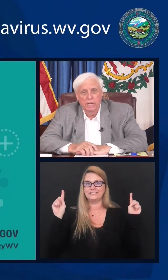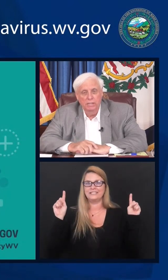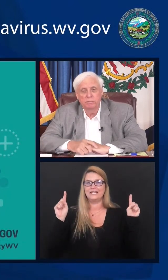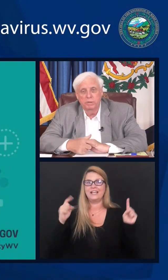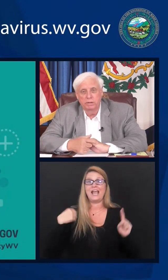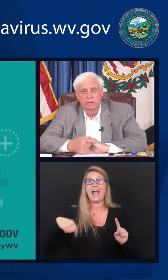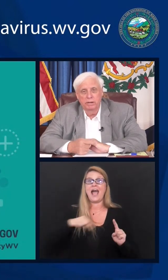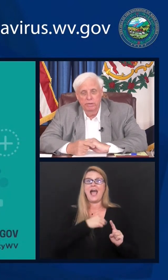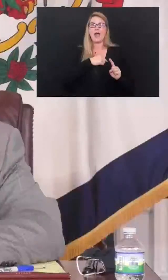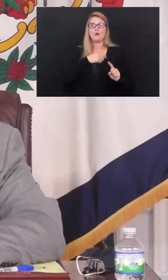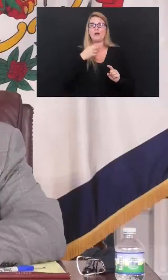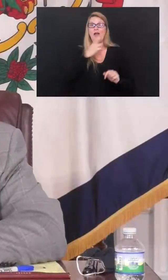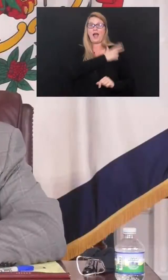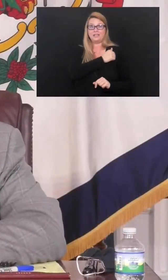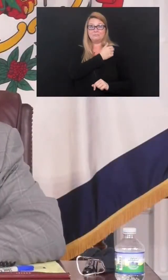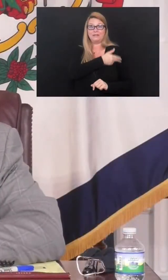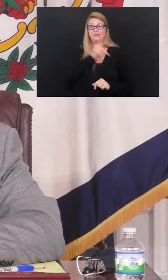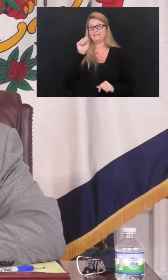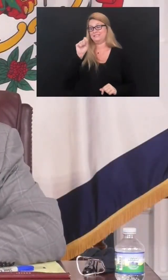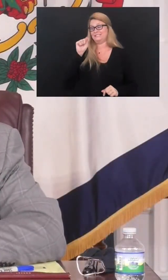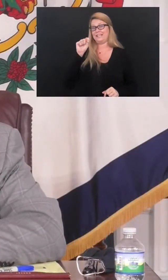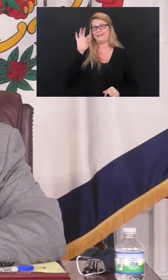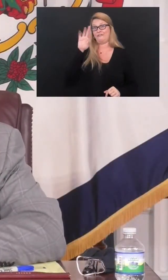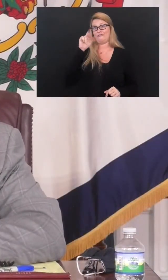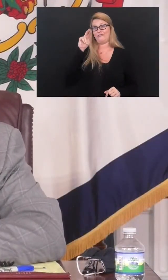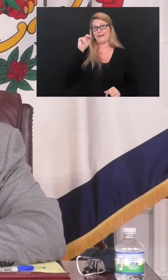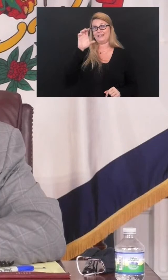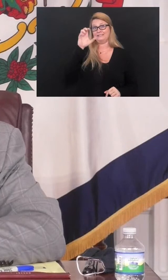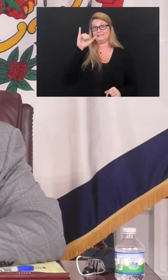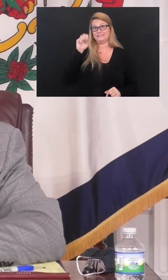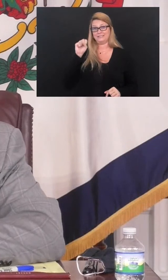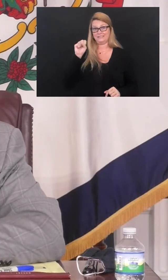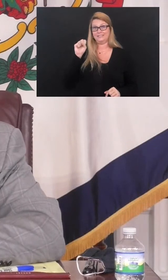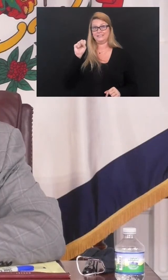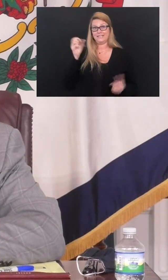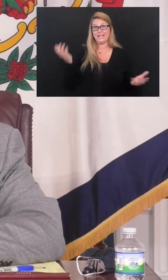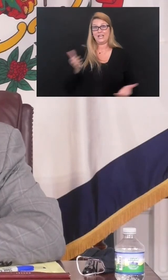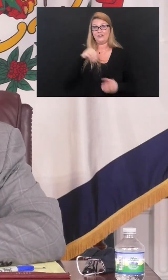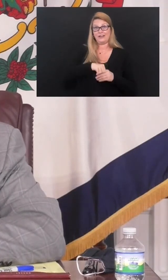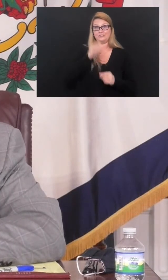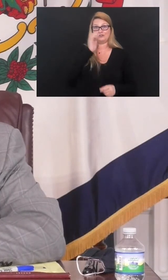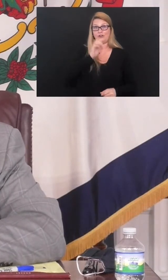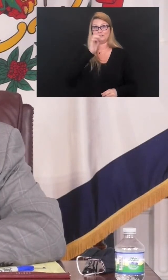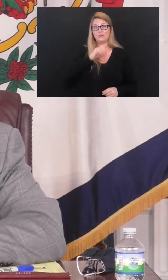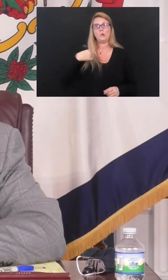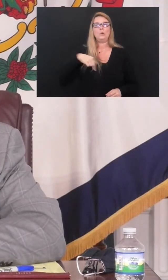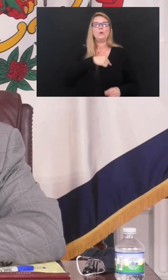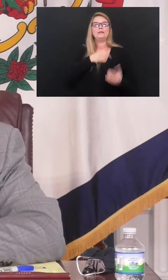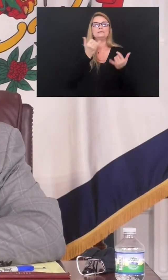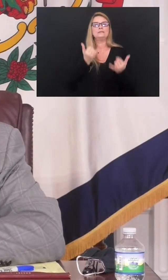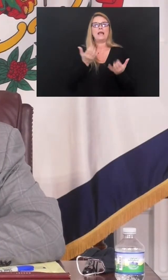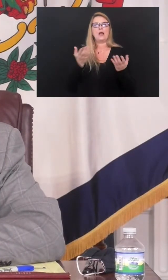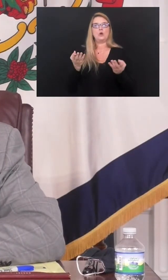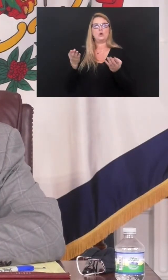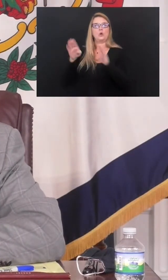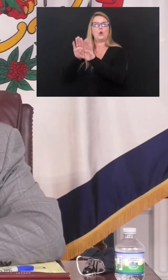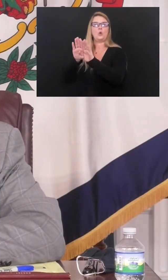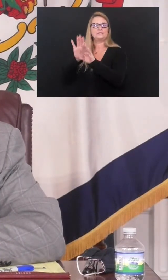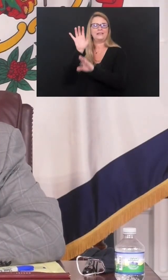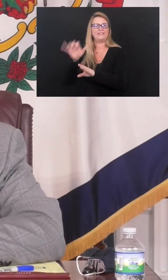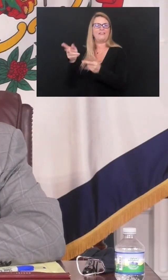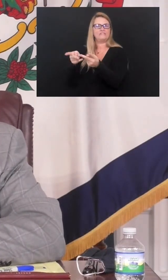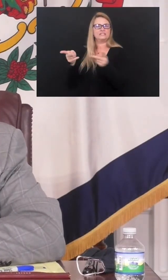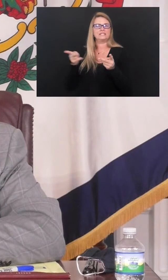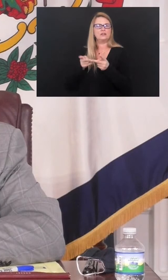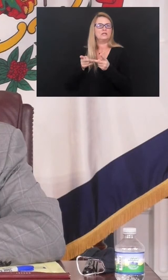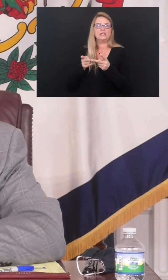surge hospital and everything that is the facility at St. Francis, that we are now closing that